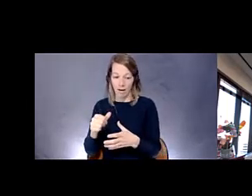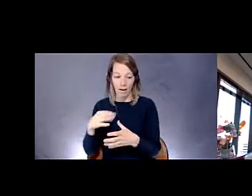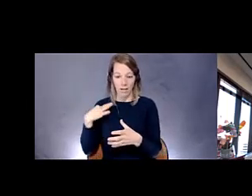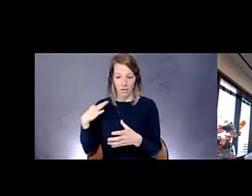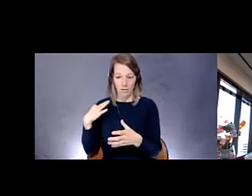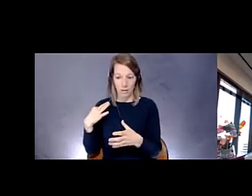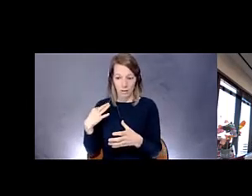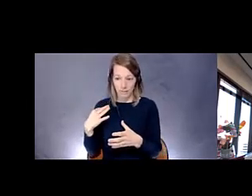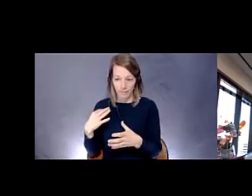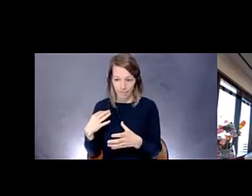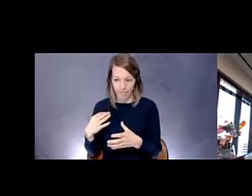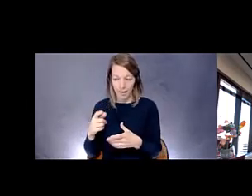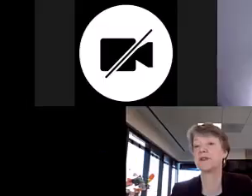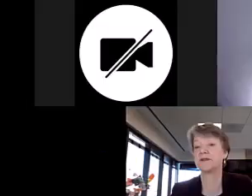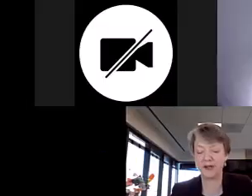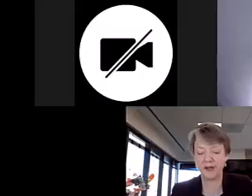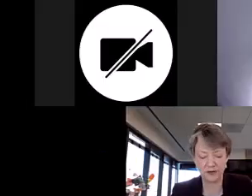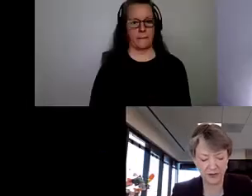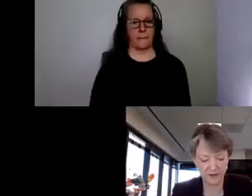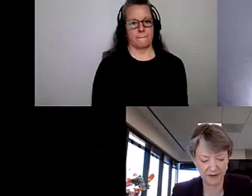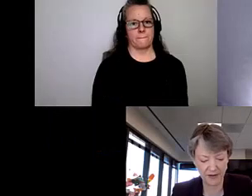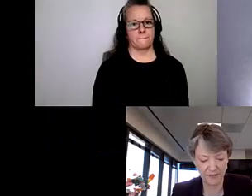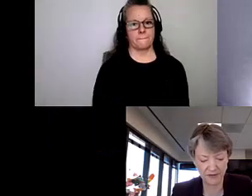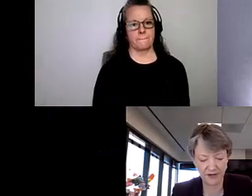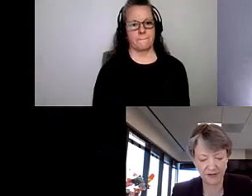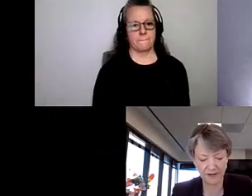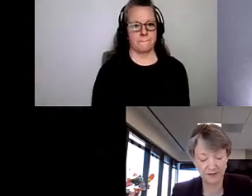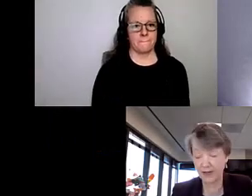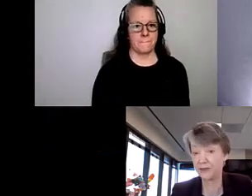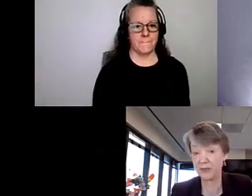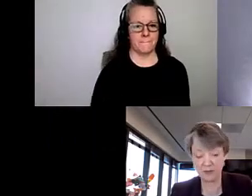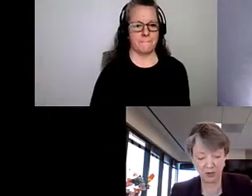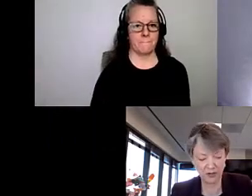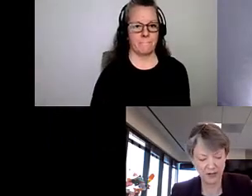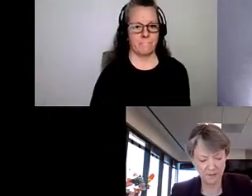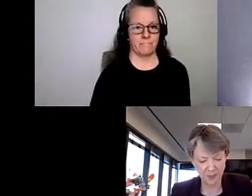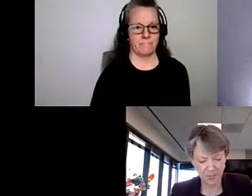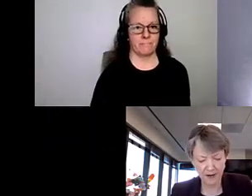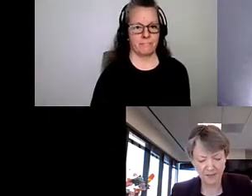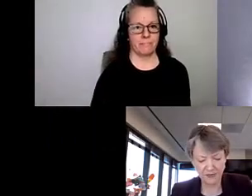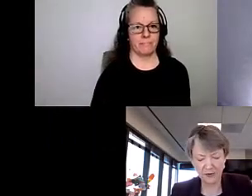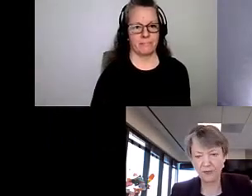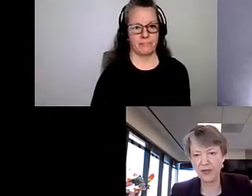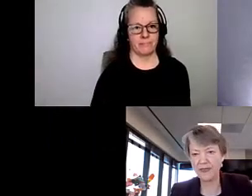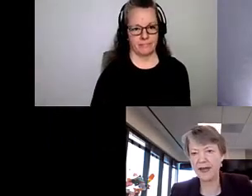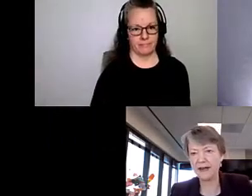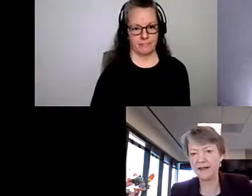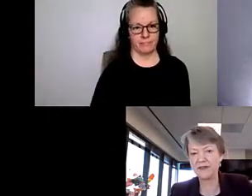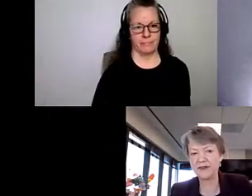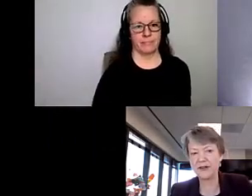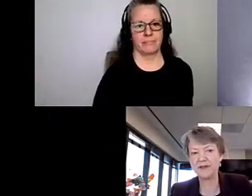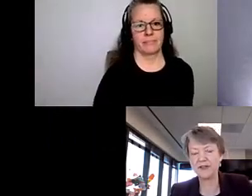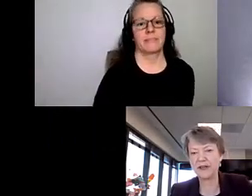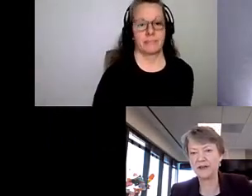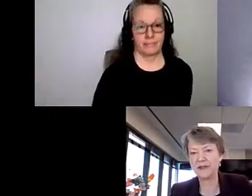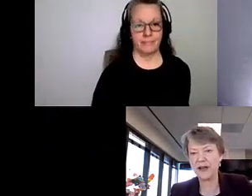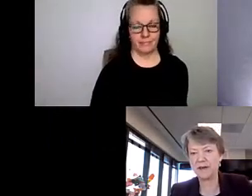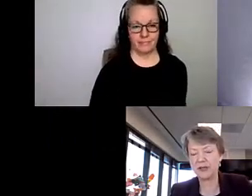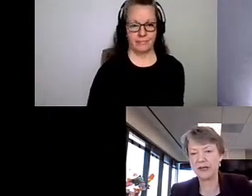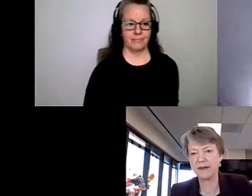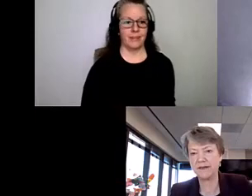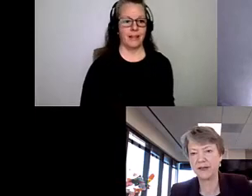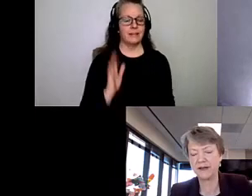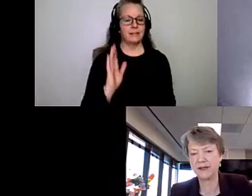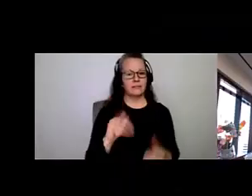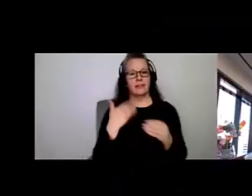Health Insurance Program is estimated to be more than 325,000 people. So with that, let's turn it over to the next